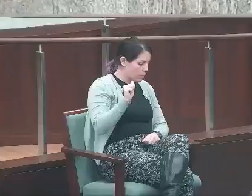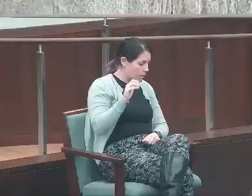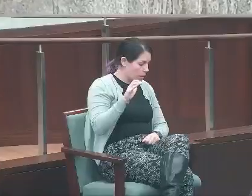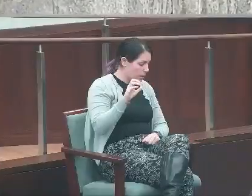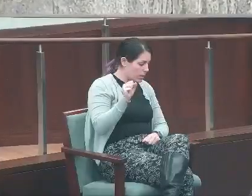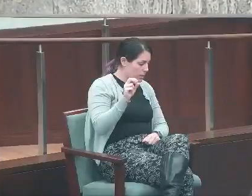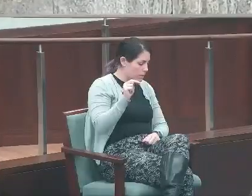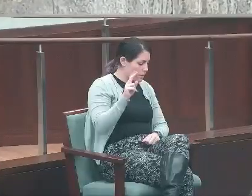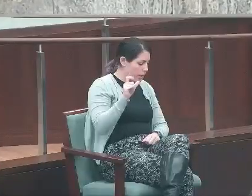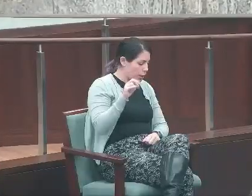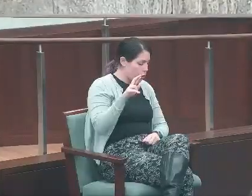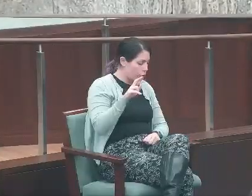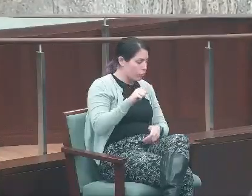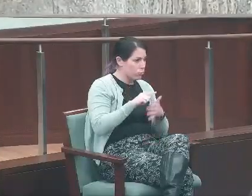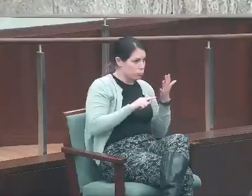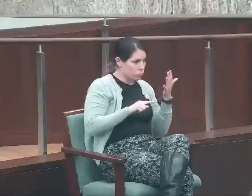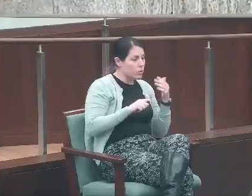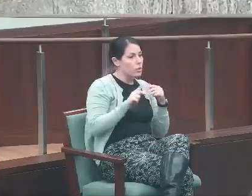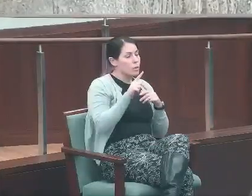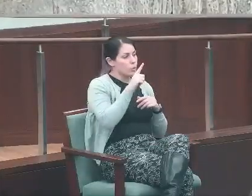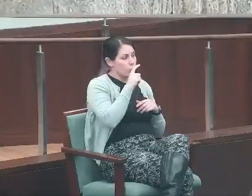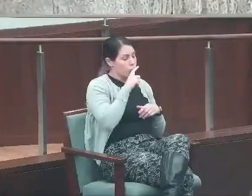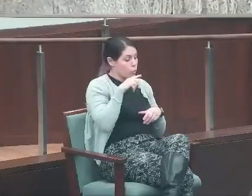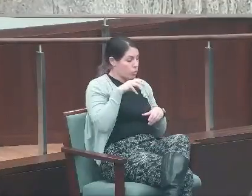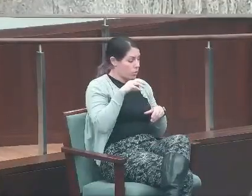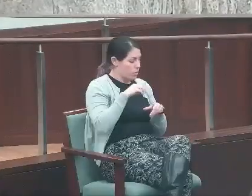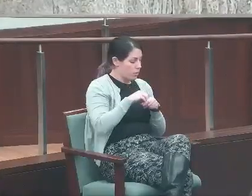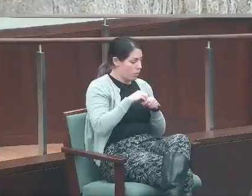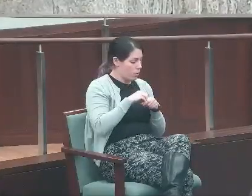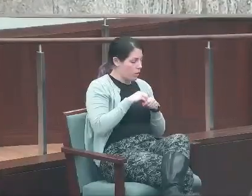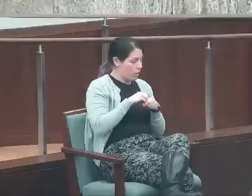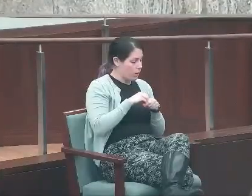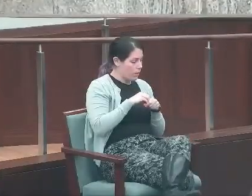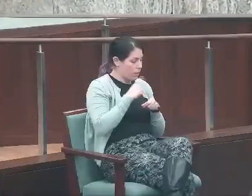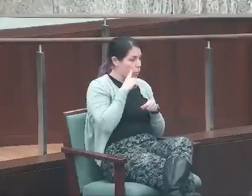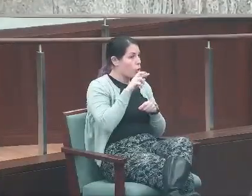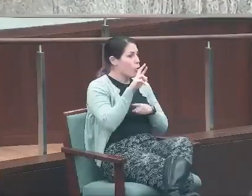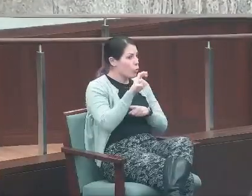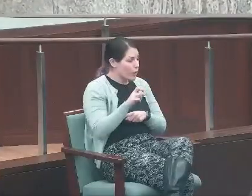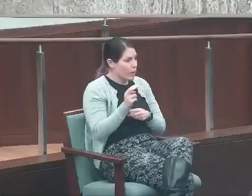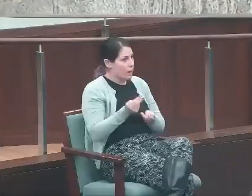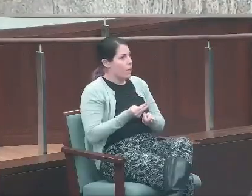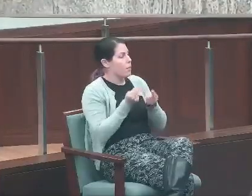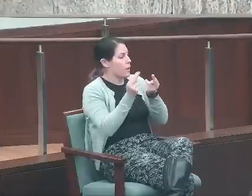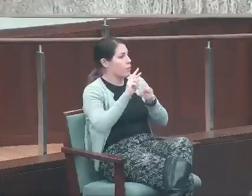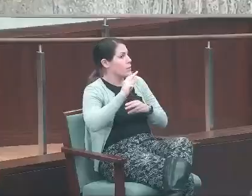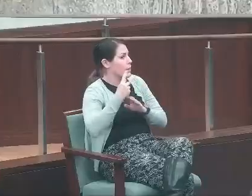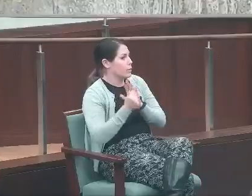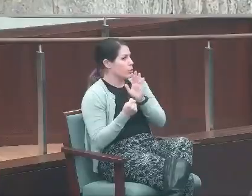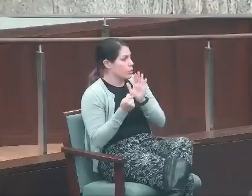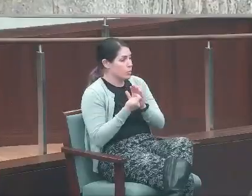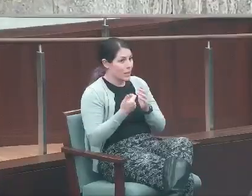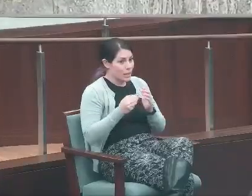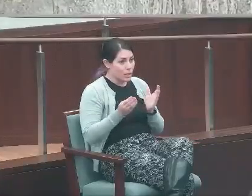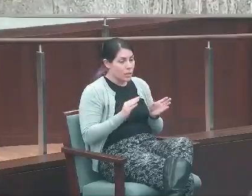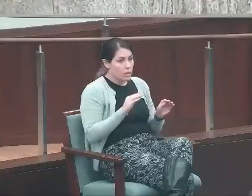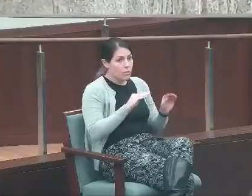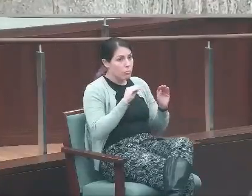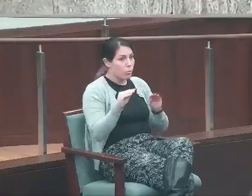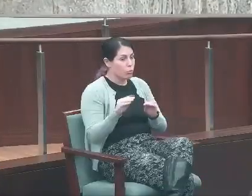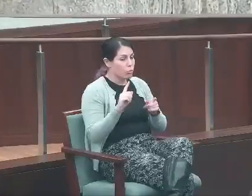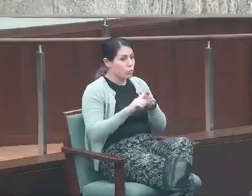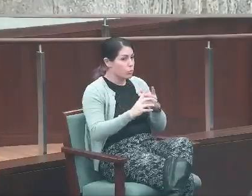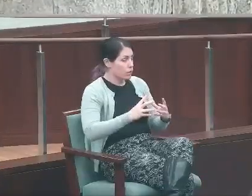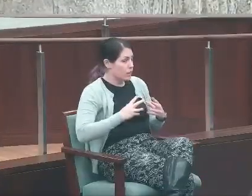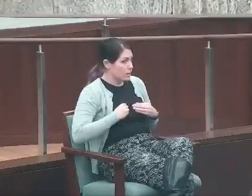be are now on the slate here for a second term. Is there a motion to accept